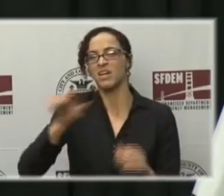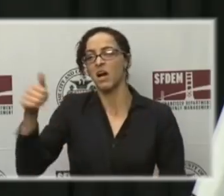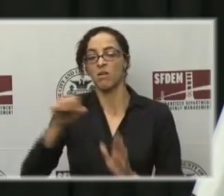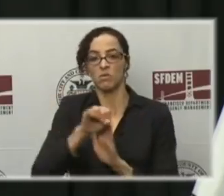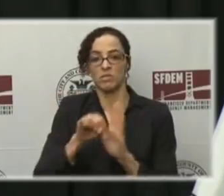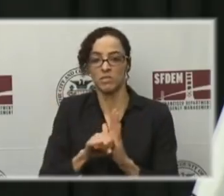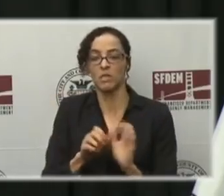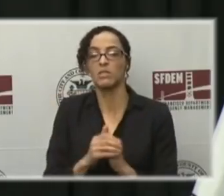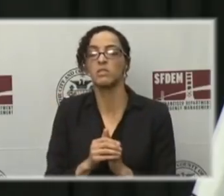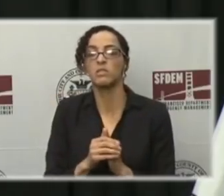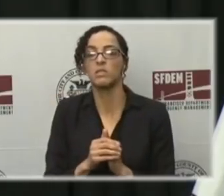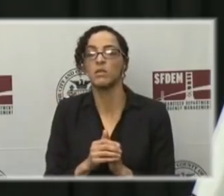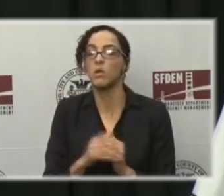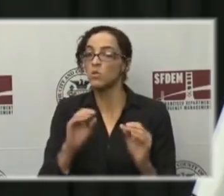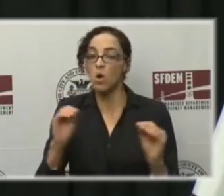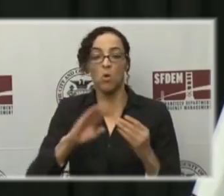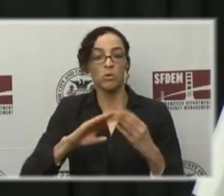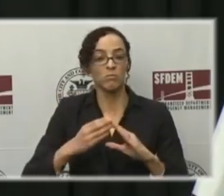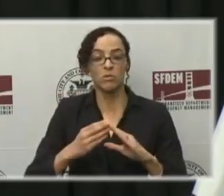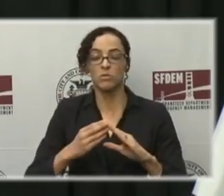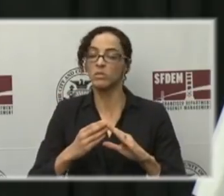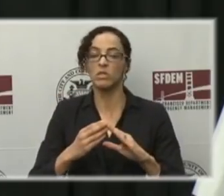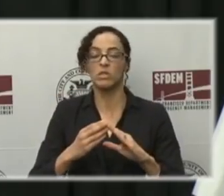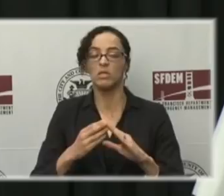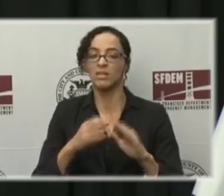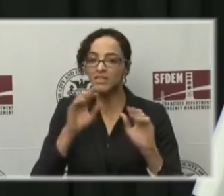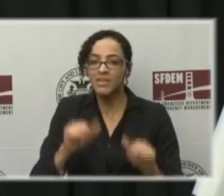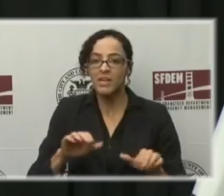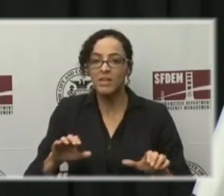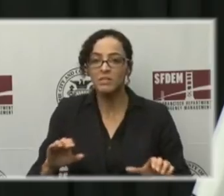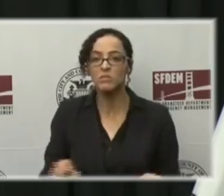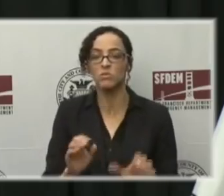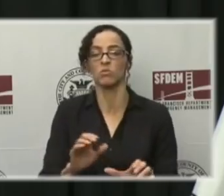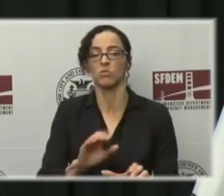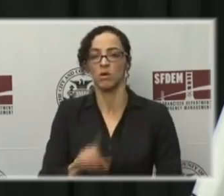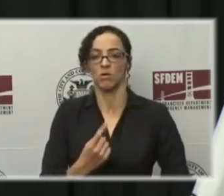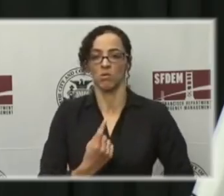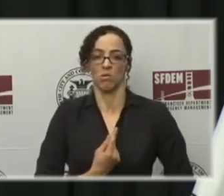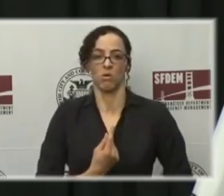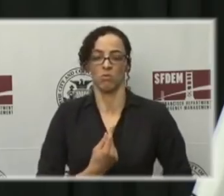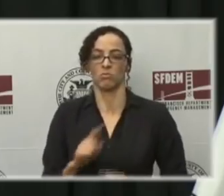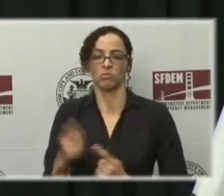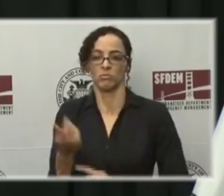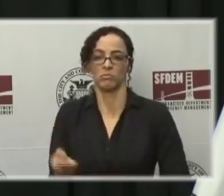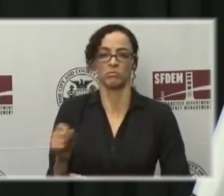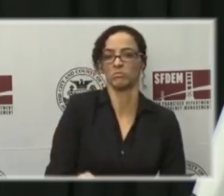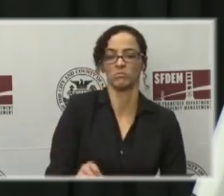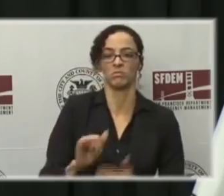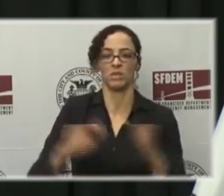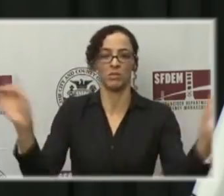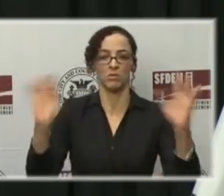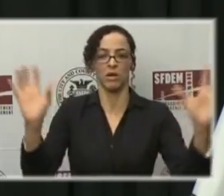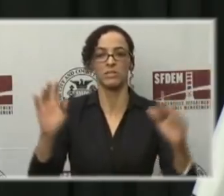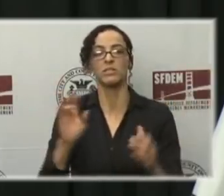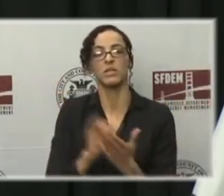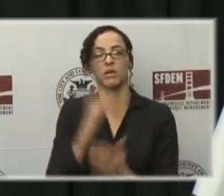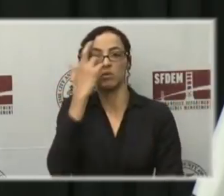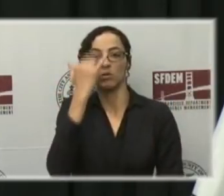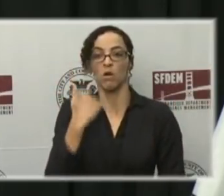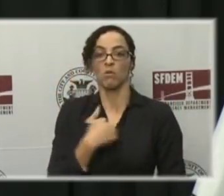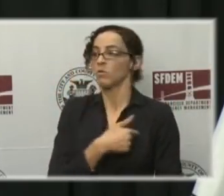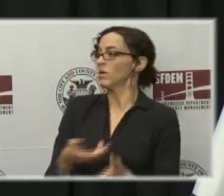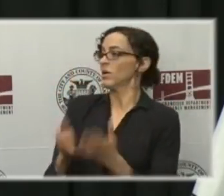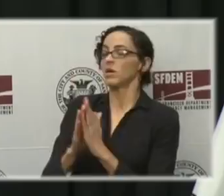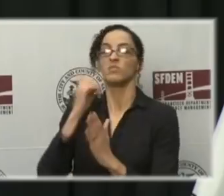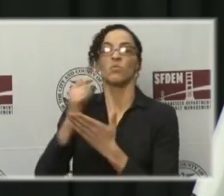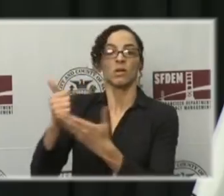escalating crisis alone. That is why we have asked for help from the state and federal government. And I am